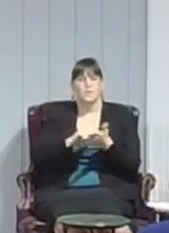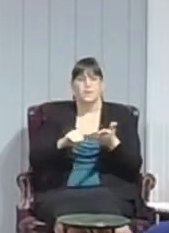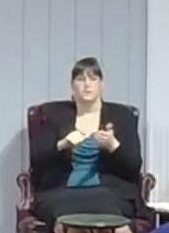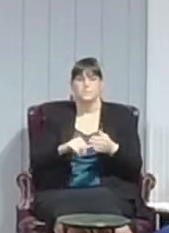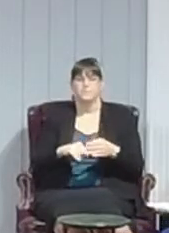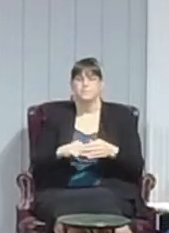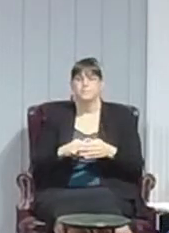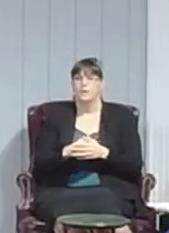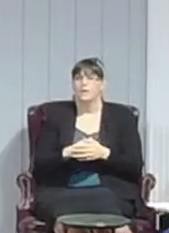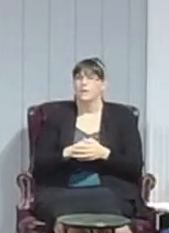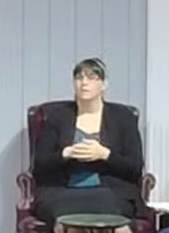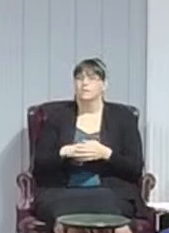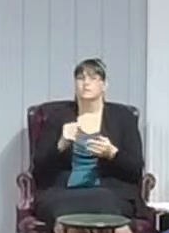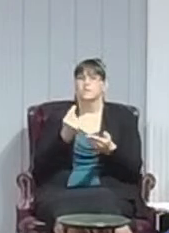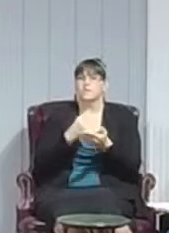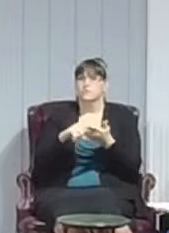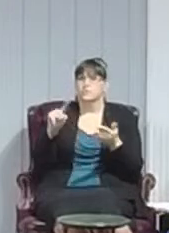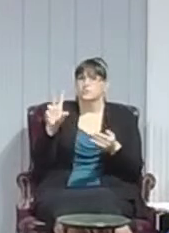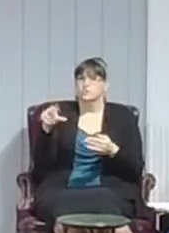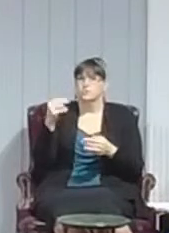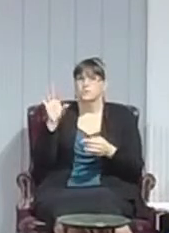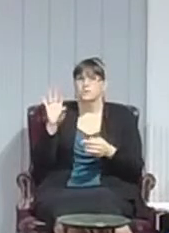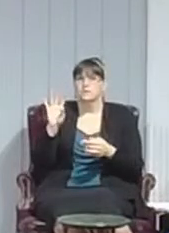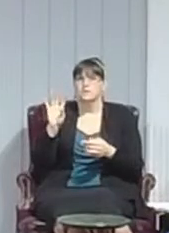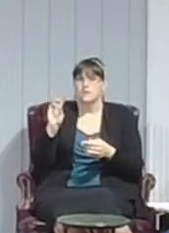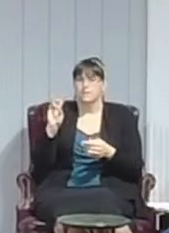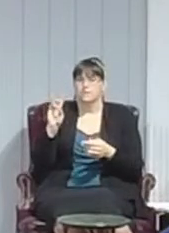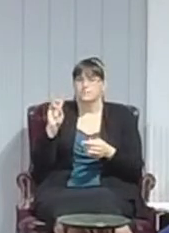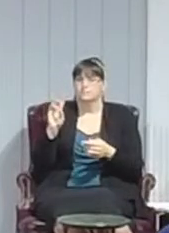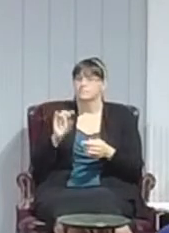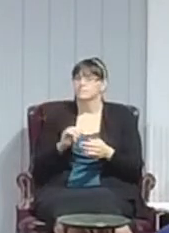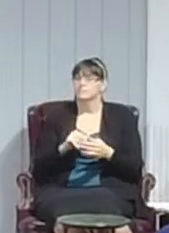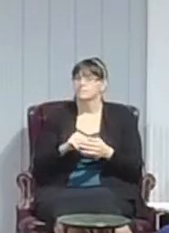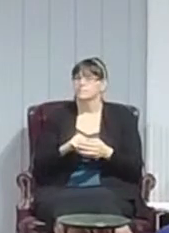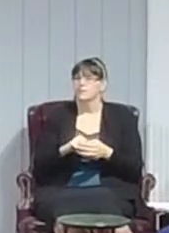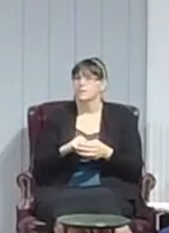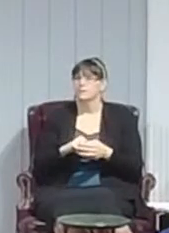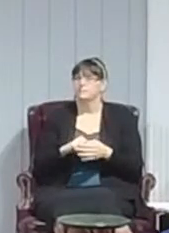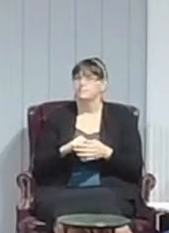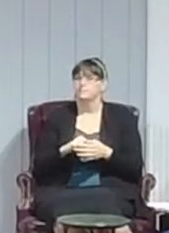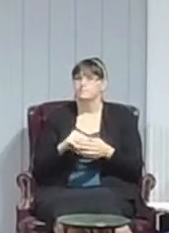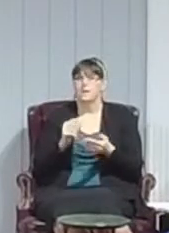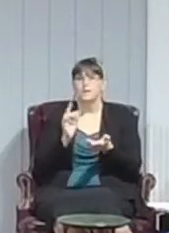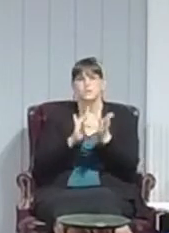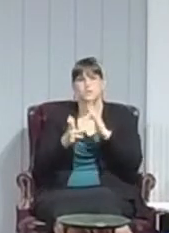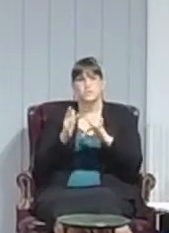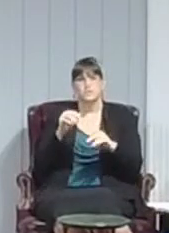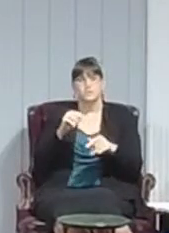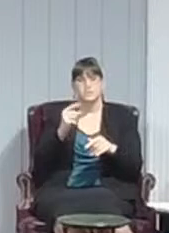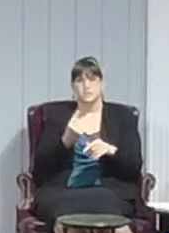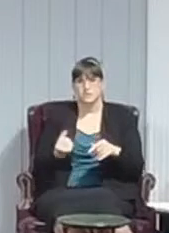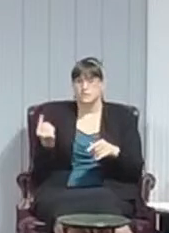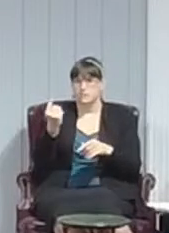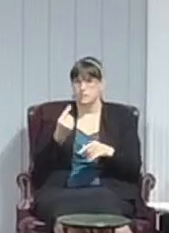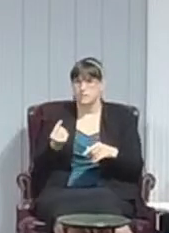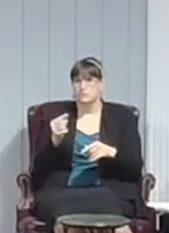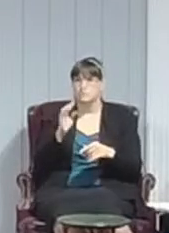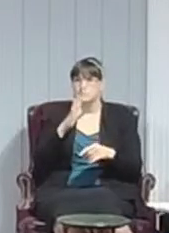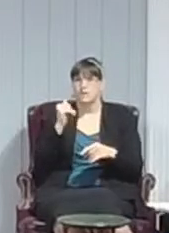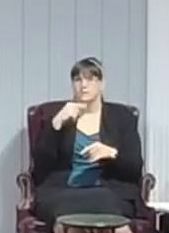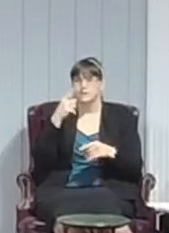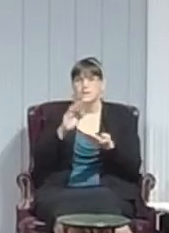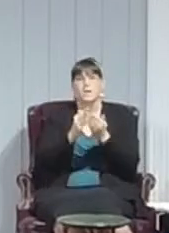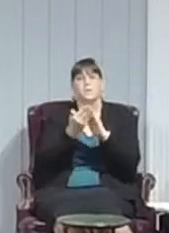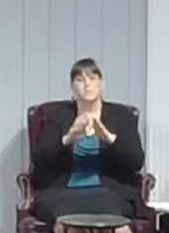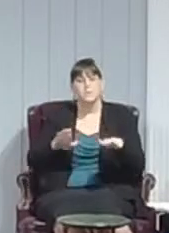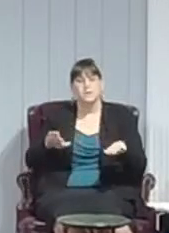with me to verse 27. One more verse here, John 14, verse 27. And Jesus continues by saying, "Peace